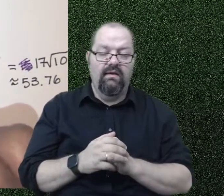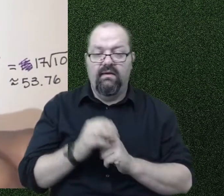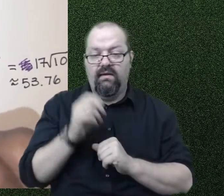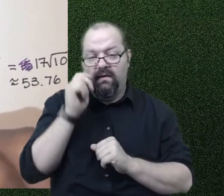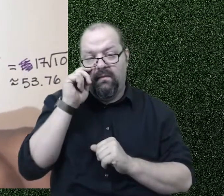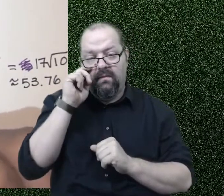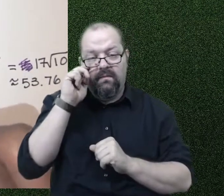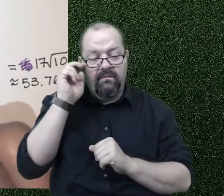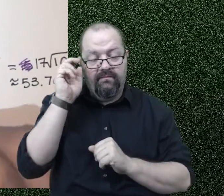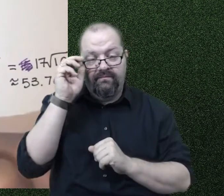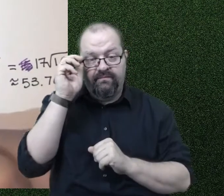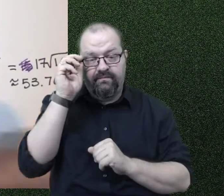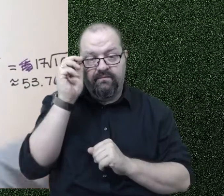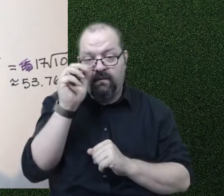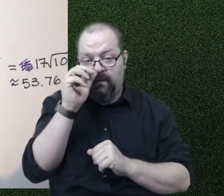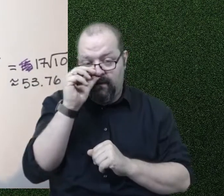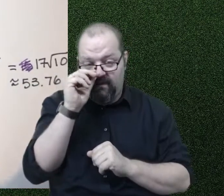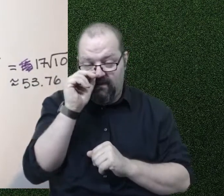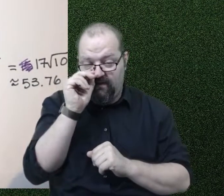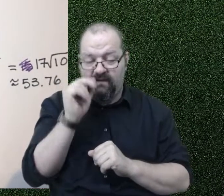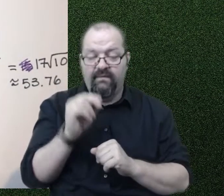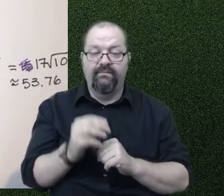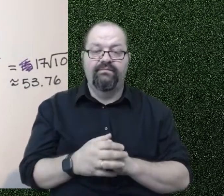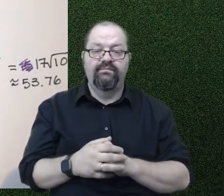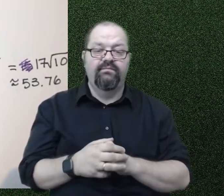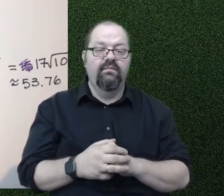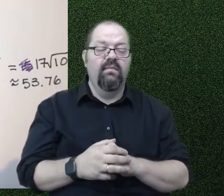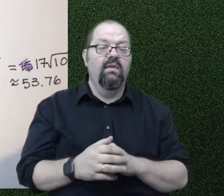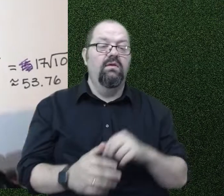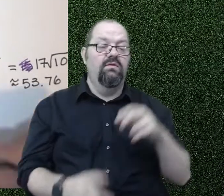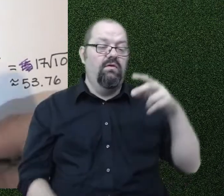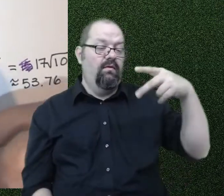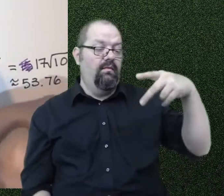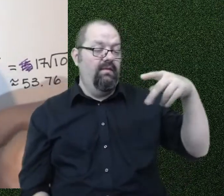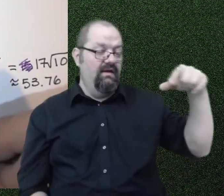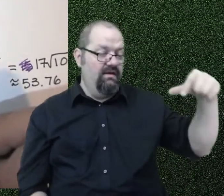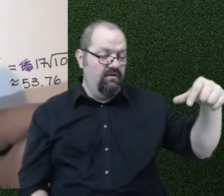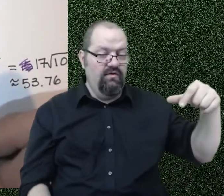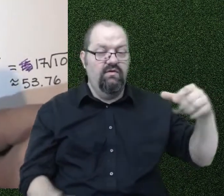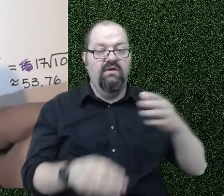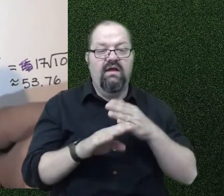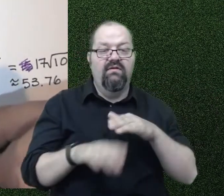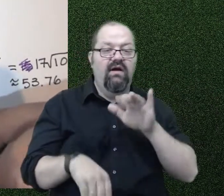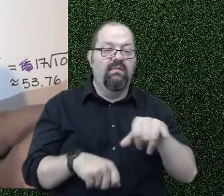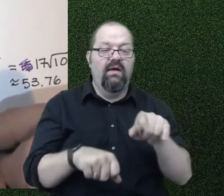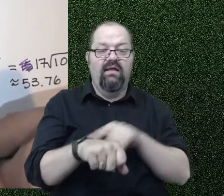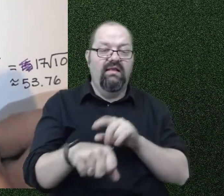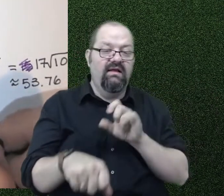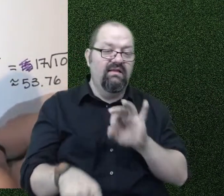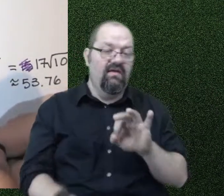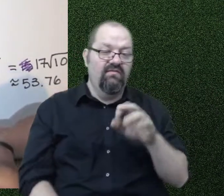Unit vectors wear hats. So I take PQ, I divide by the length of PQ.